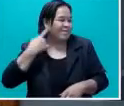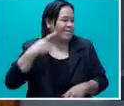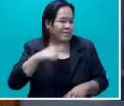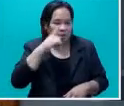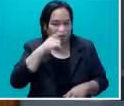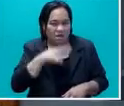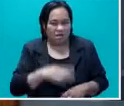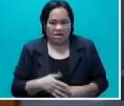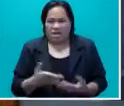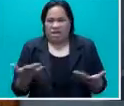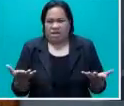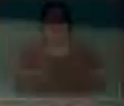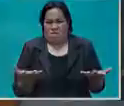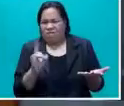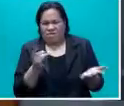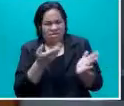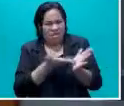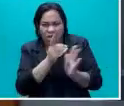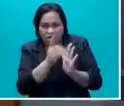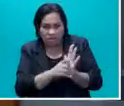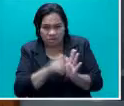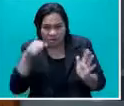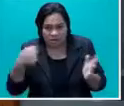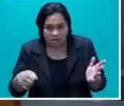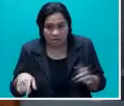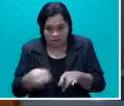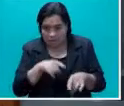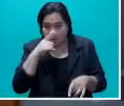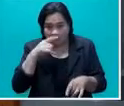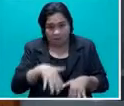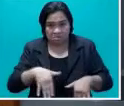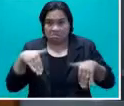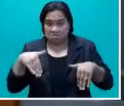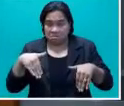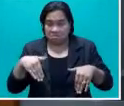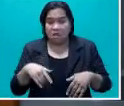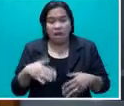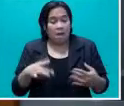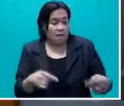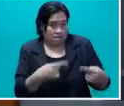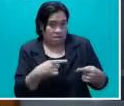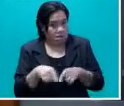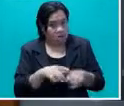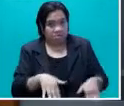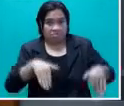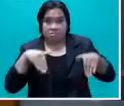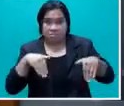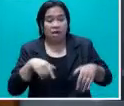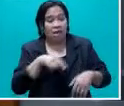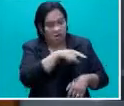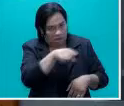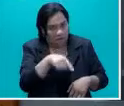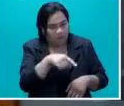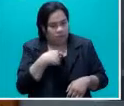Are the members of the public complacent? Is the opposition complacent in undertaking